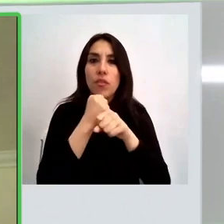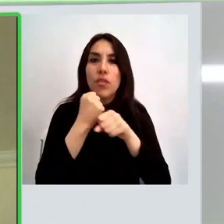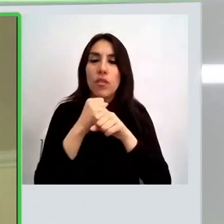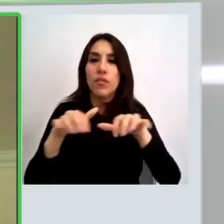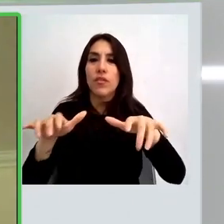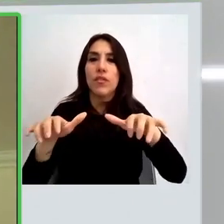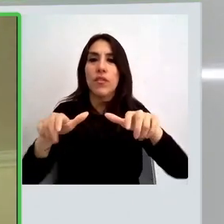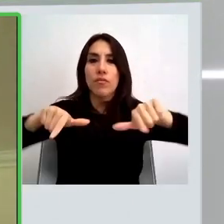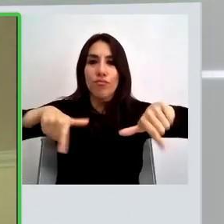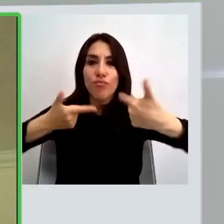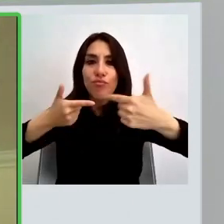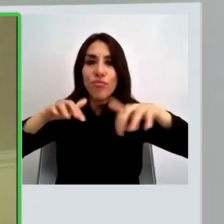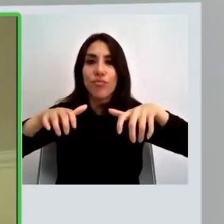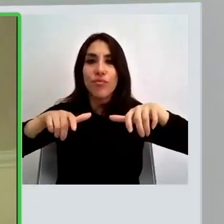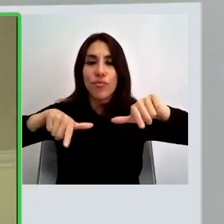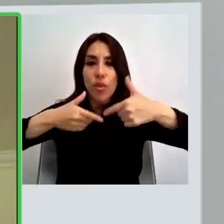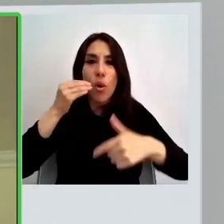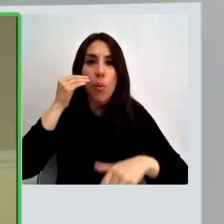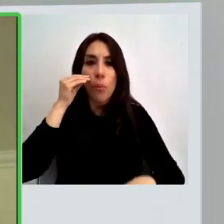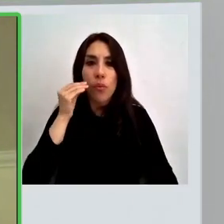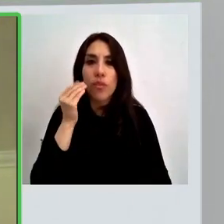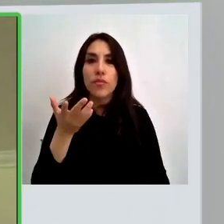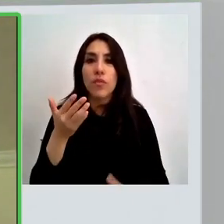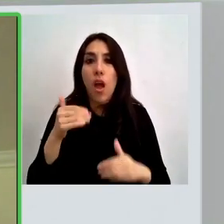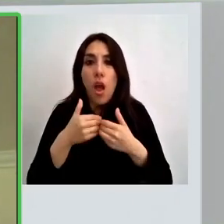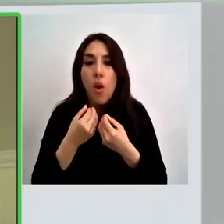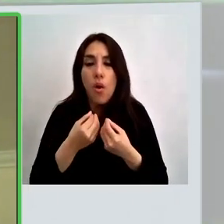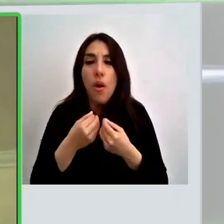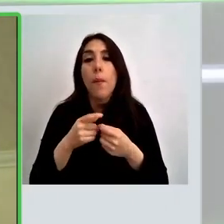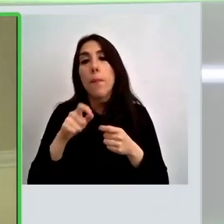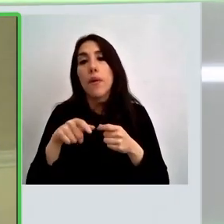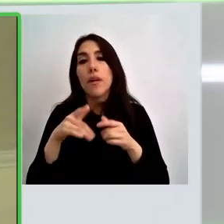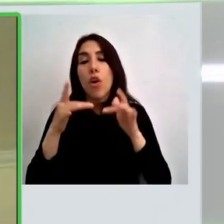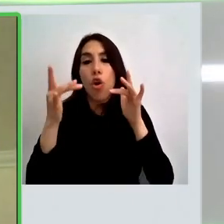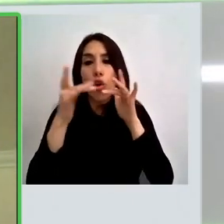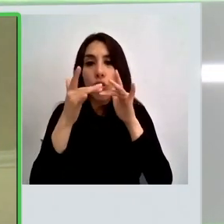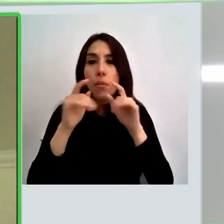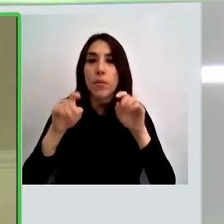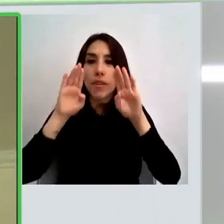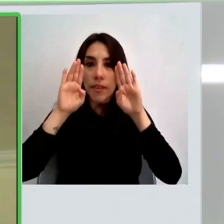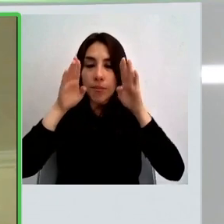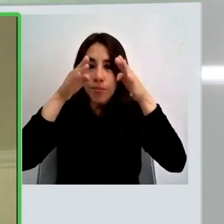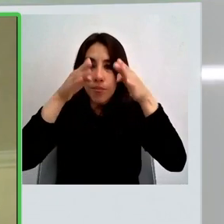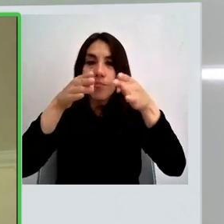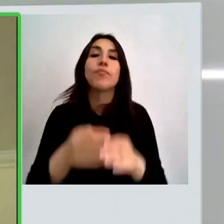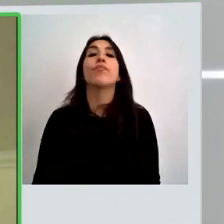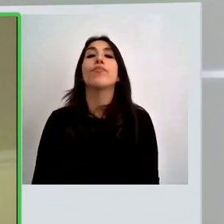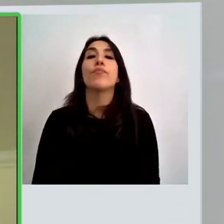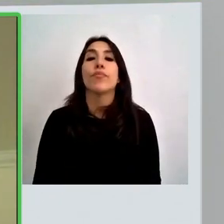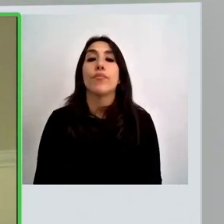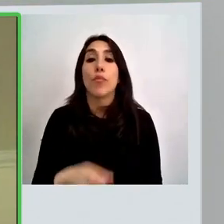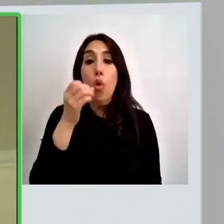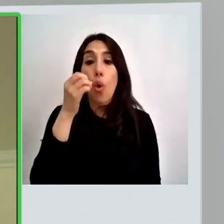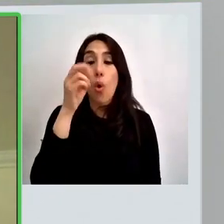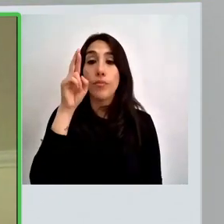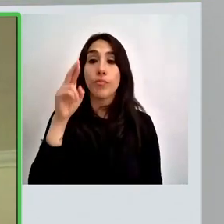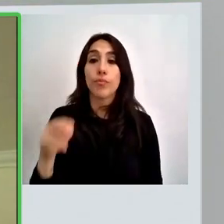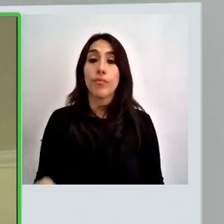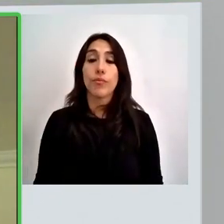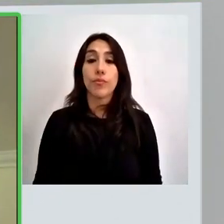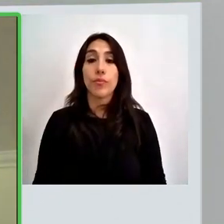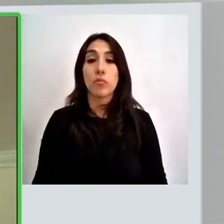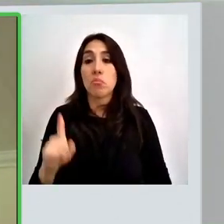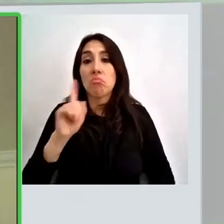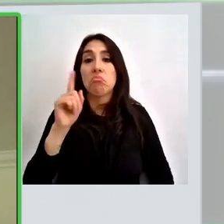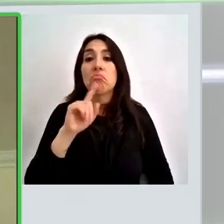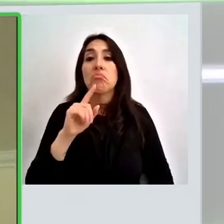can don't have to seek transportation or supportive services like that. And so this opens